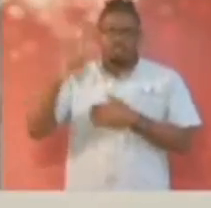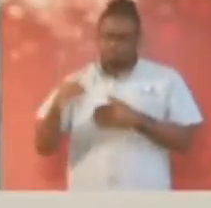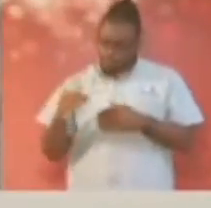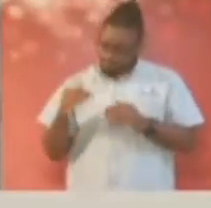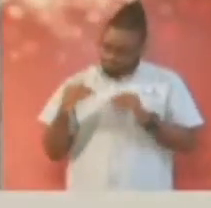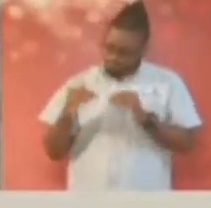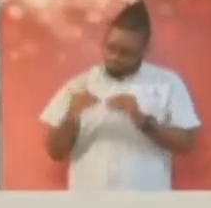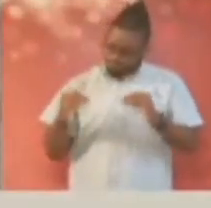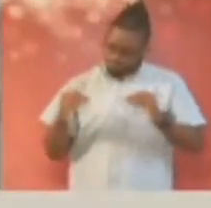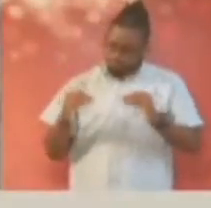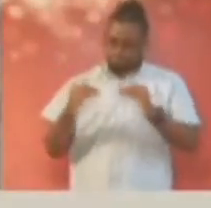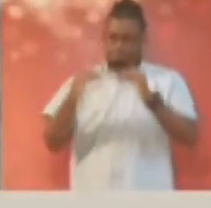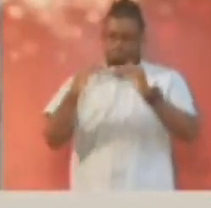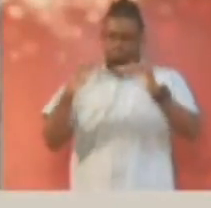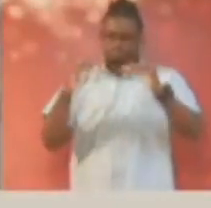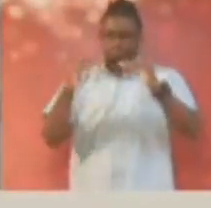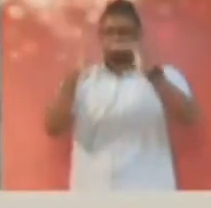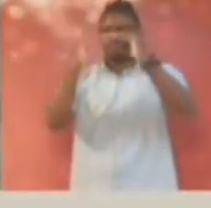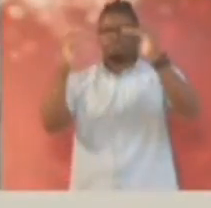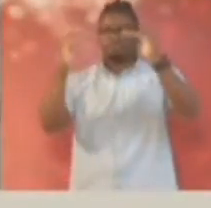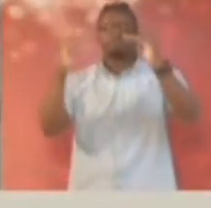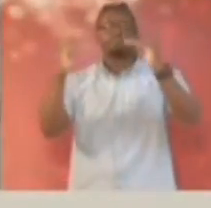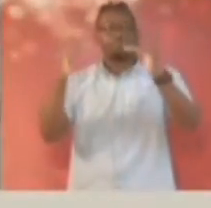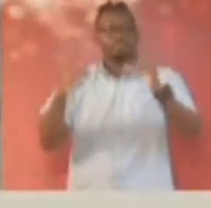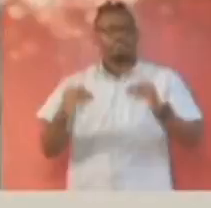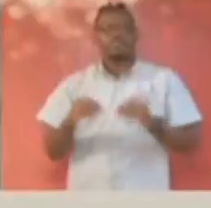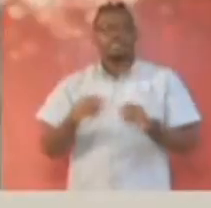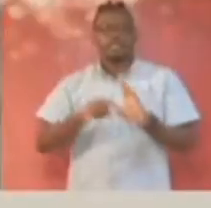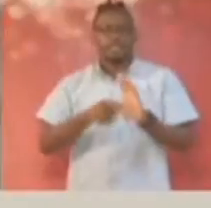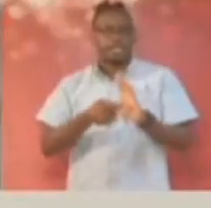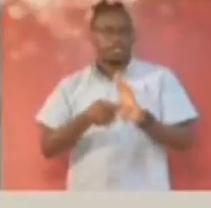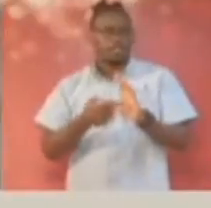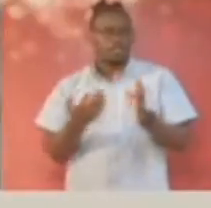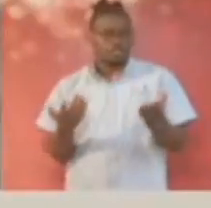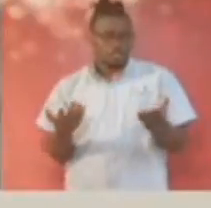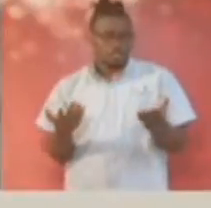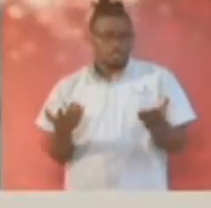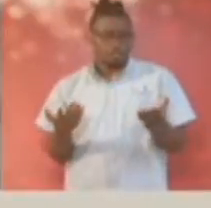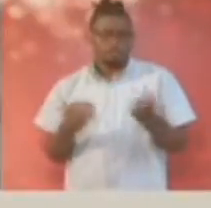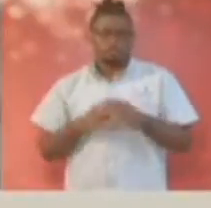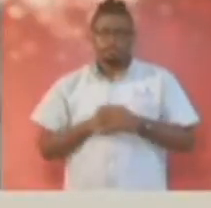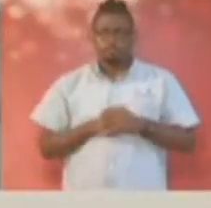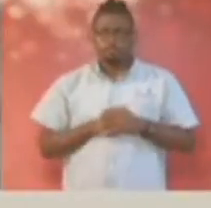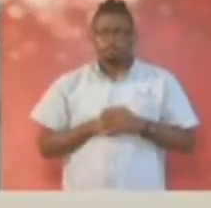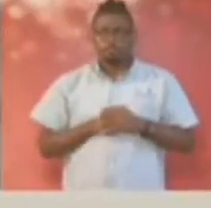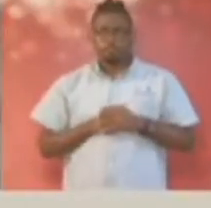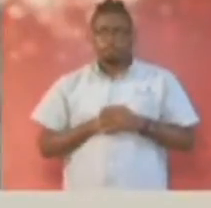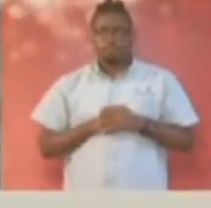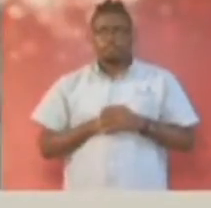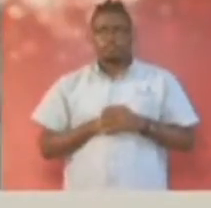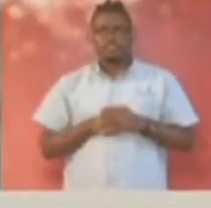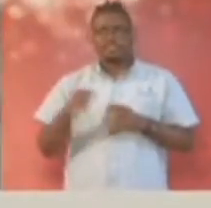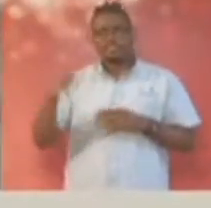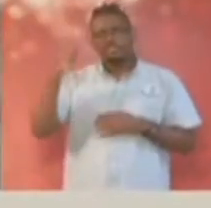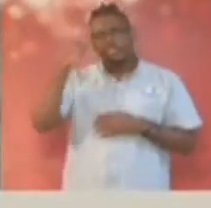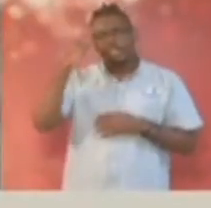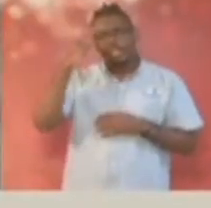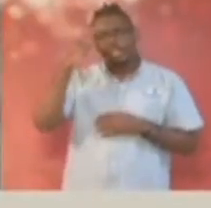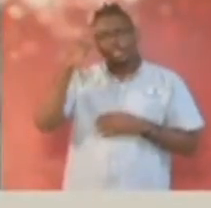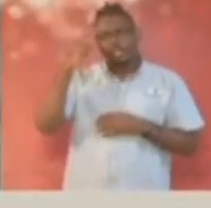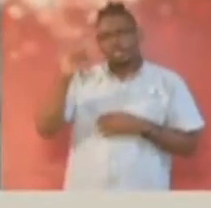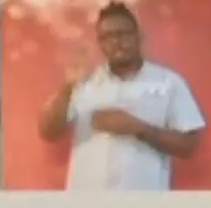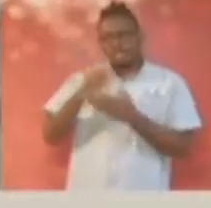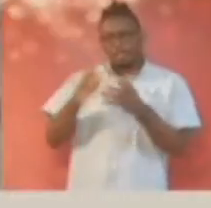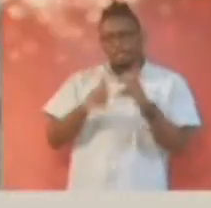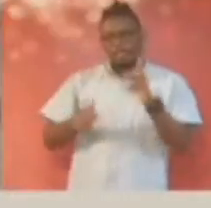we will start with initially, you may well wonder, what does pregnancy has to do with